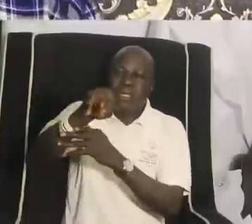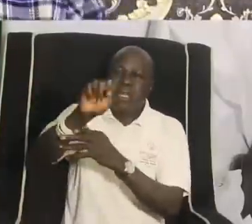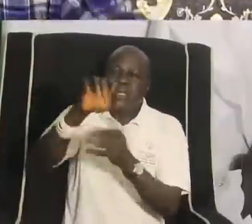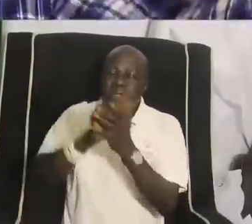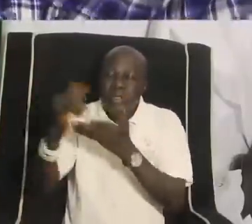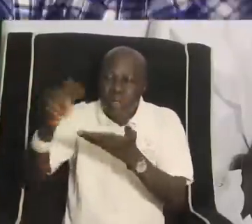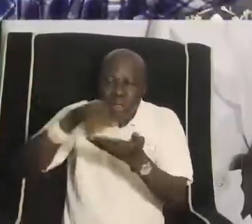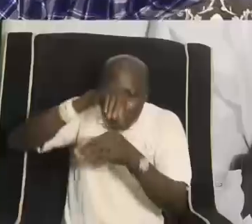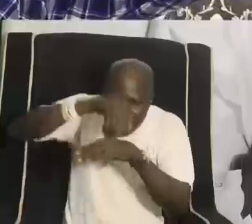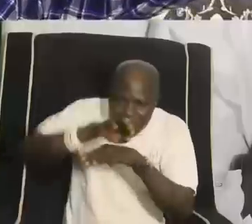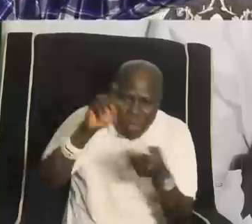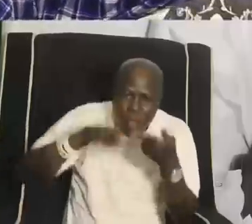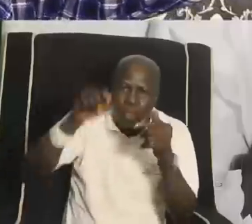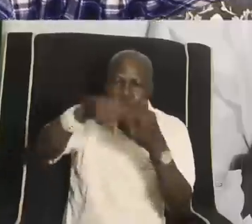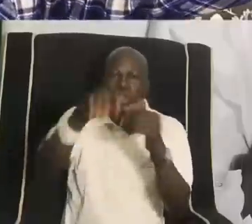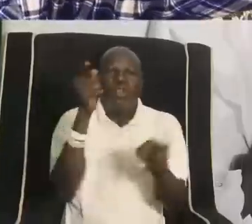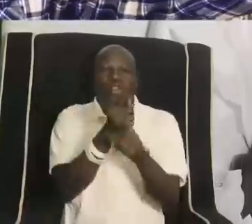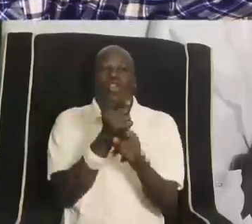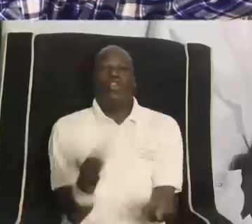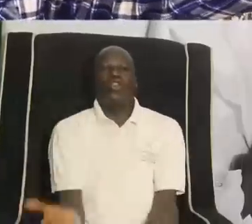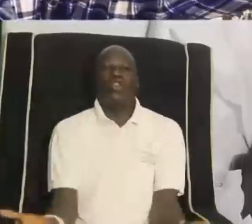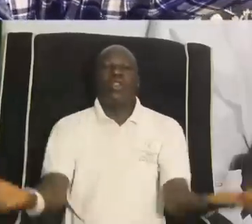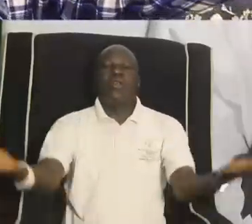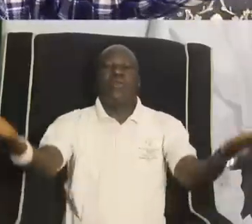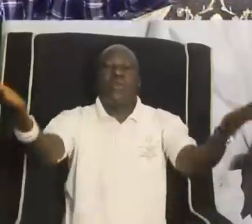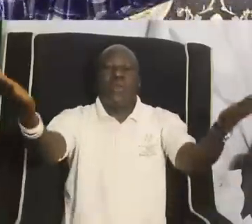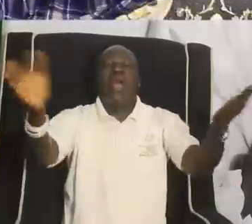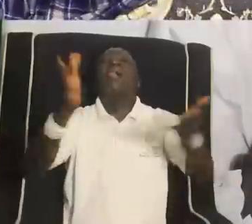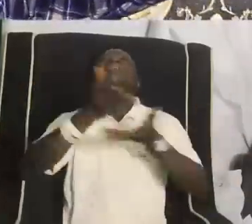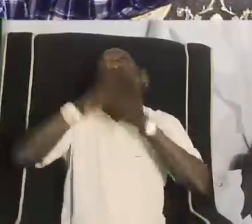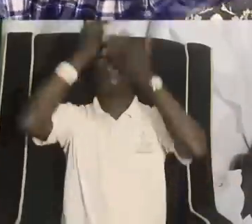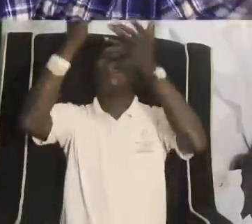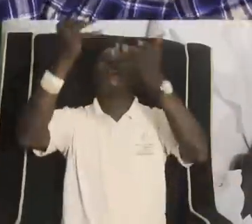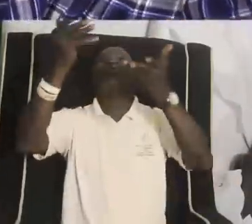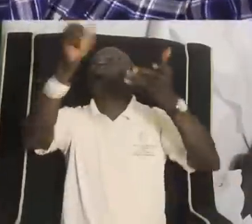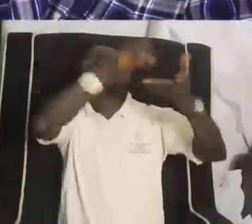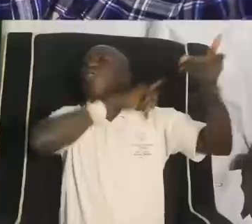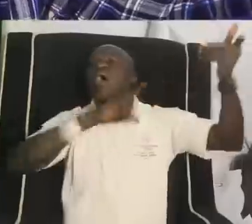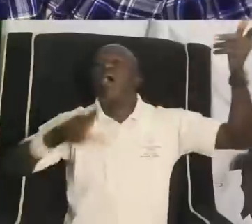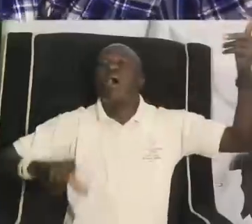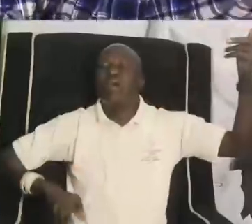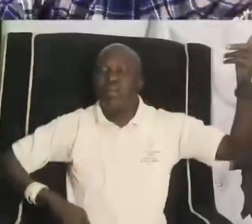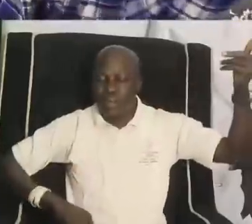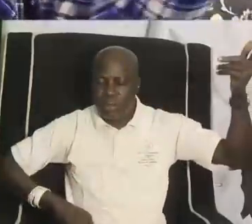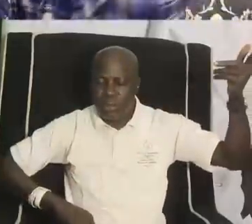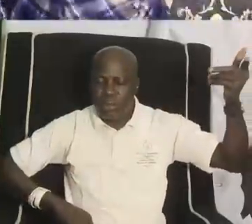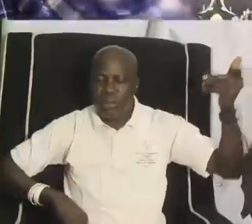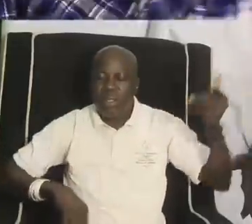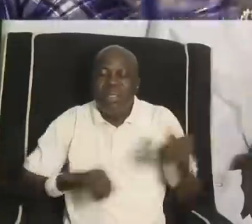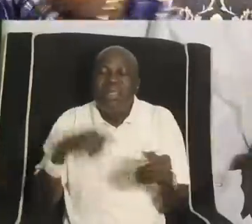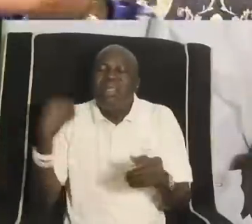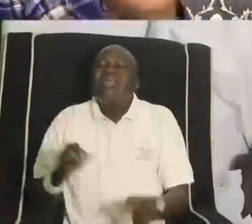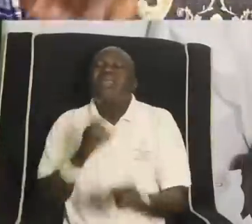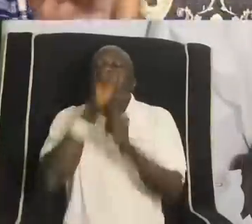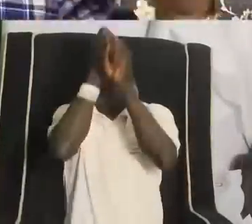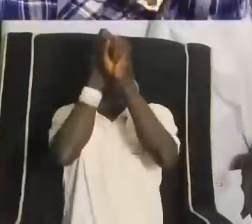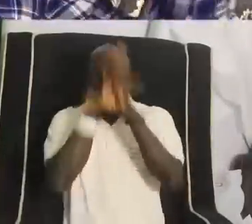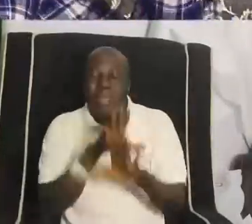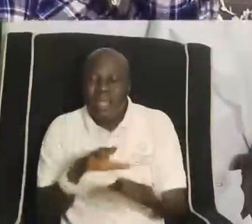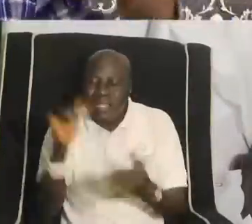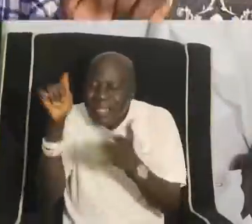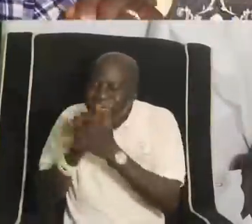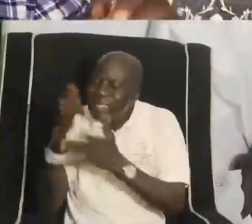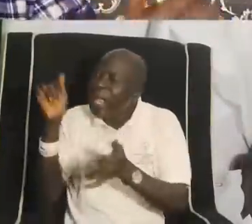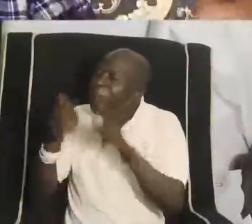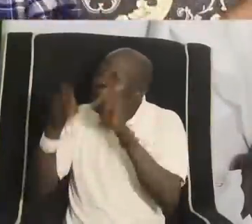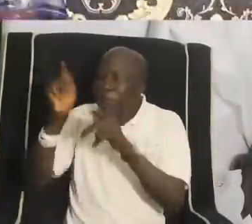will be released to you. Just lift up your hands and shout, Lord, the blessing people have never